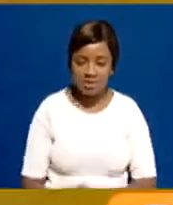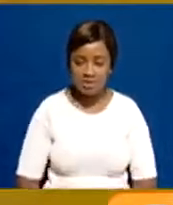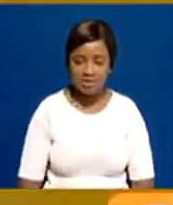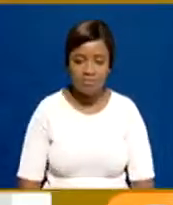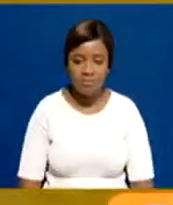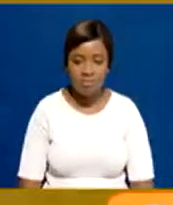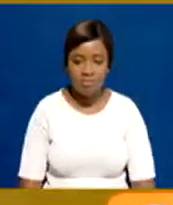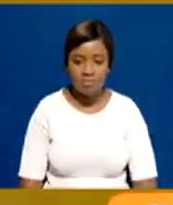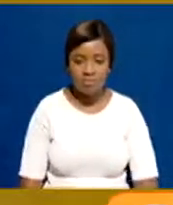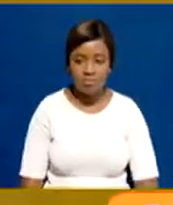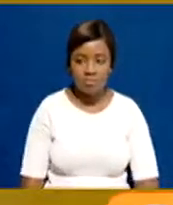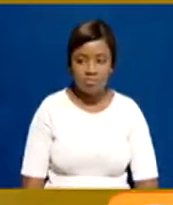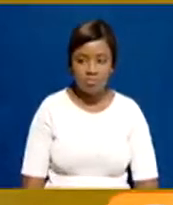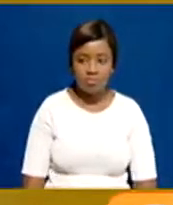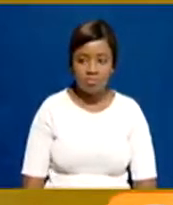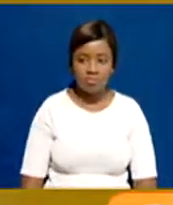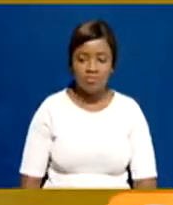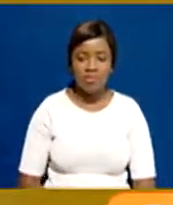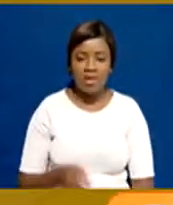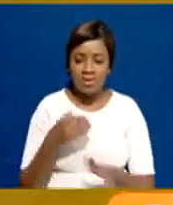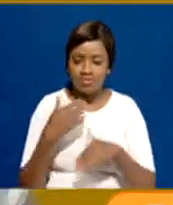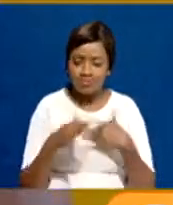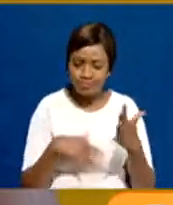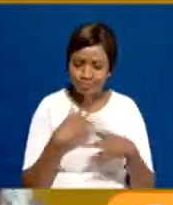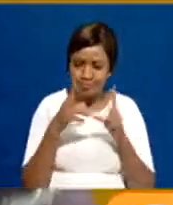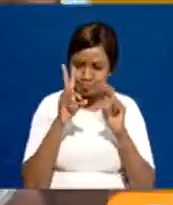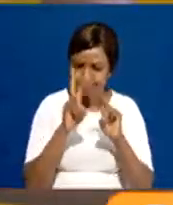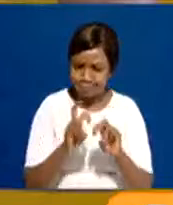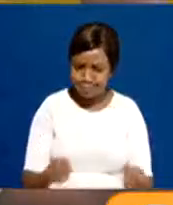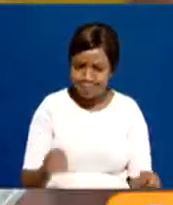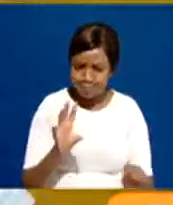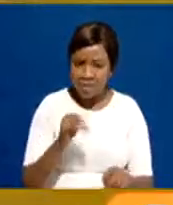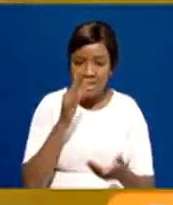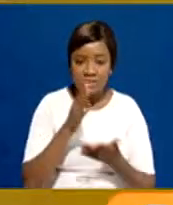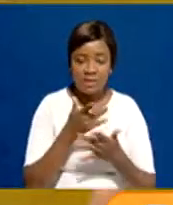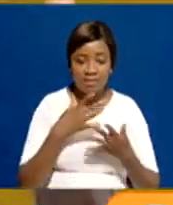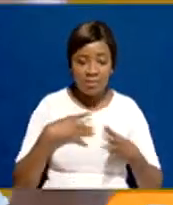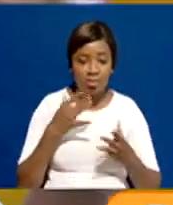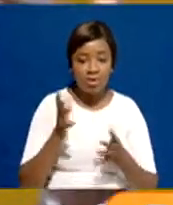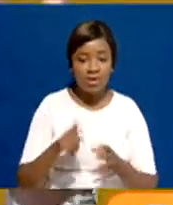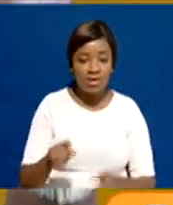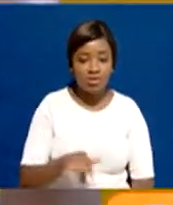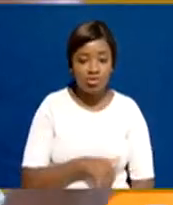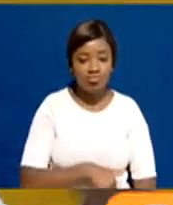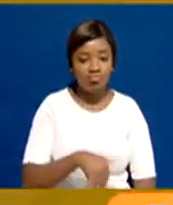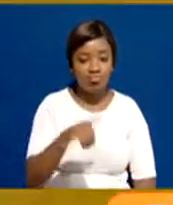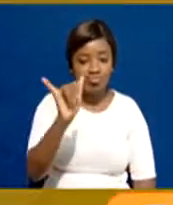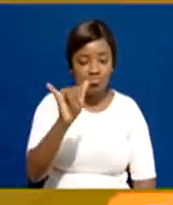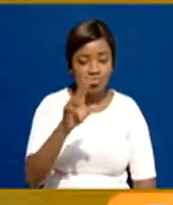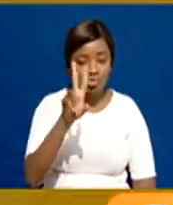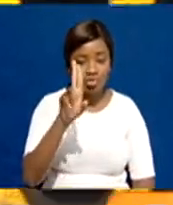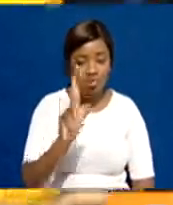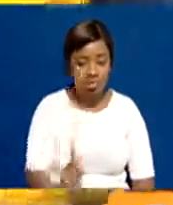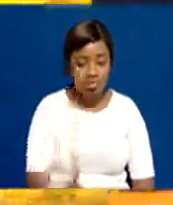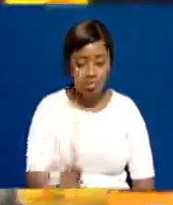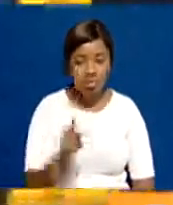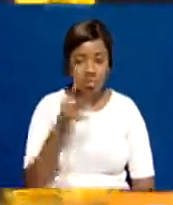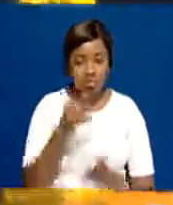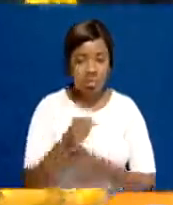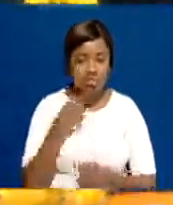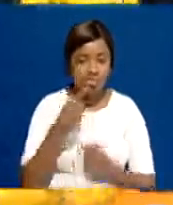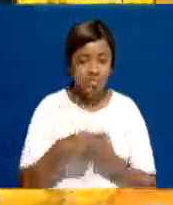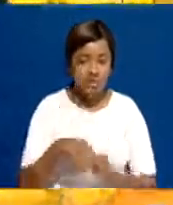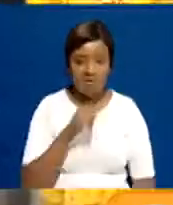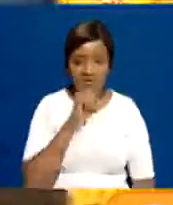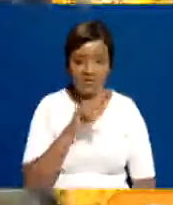And as the issue unfolded, we realized there were also people who were supposed to go to UK who were paying 650,000. Most of these